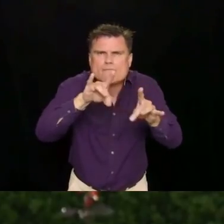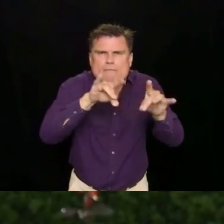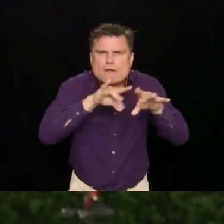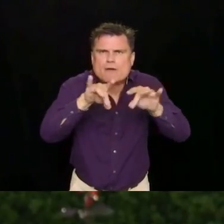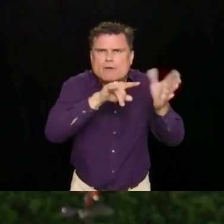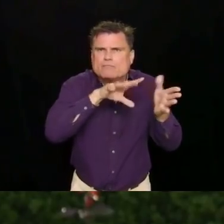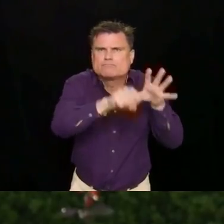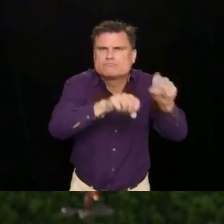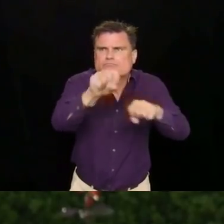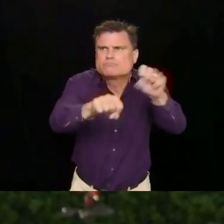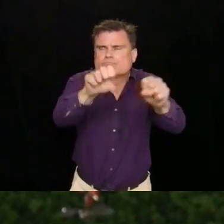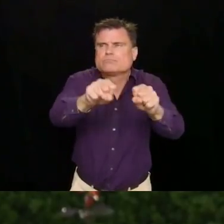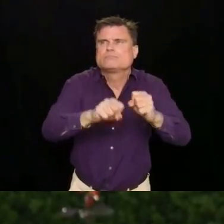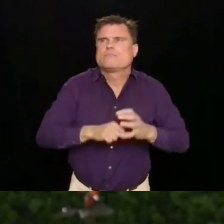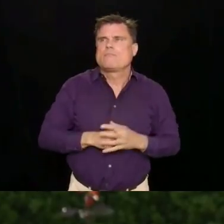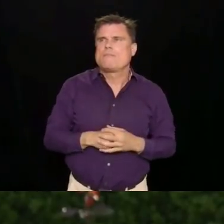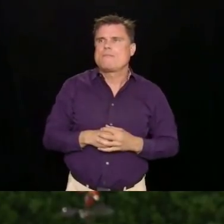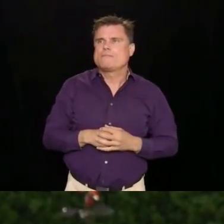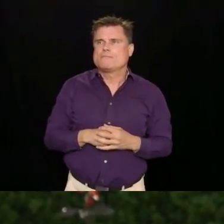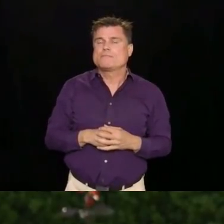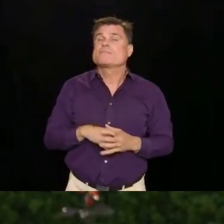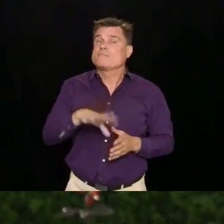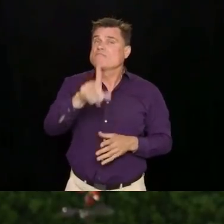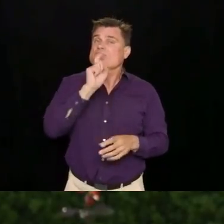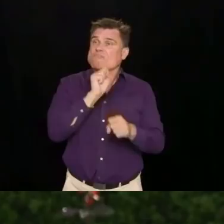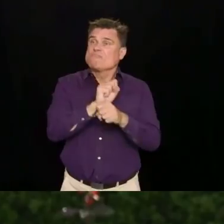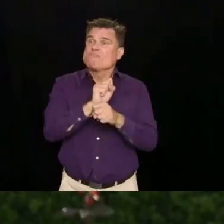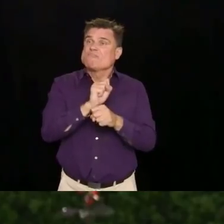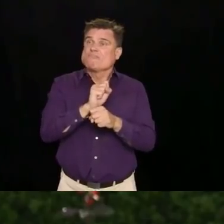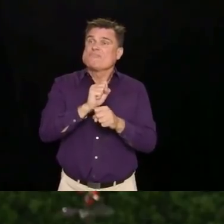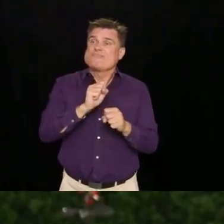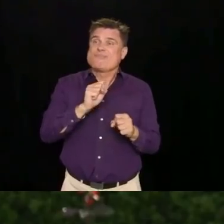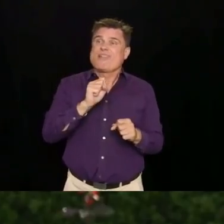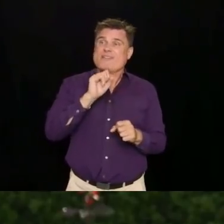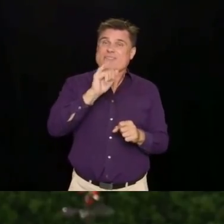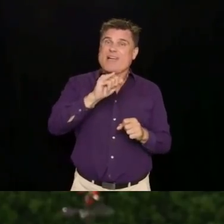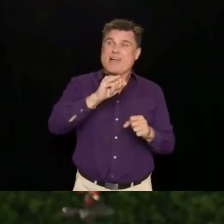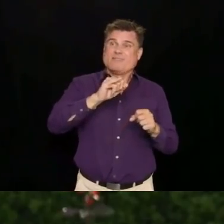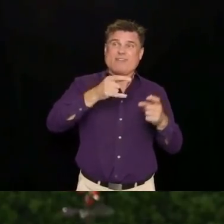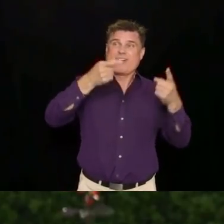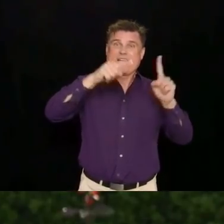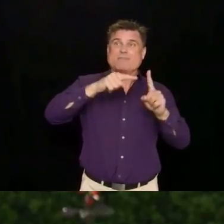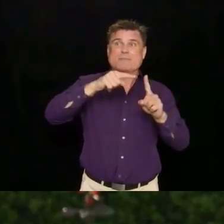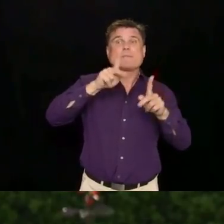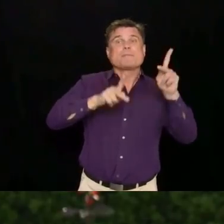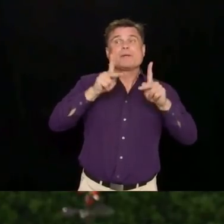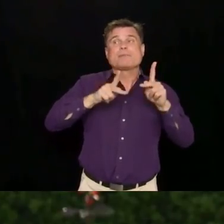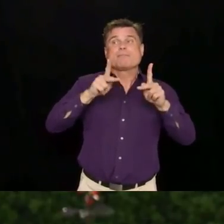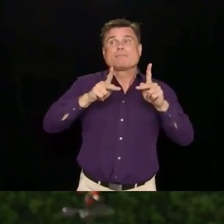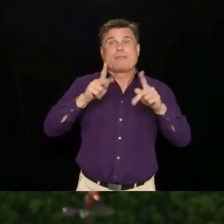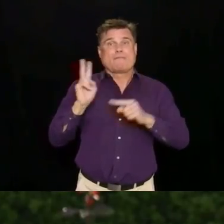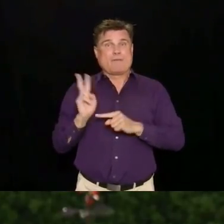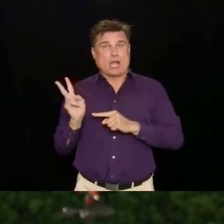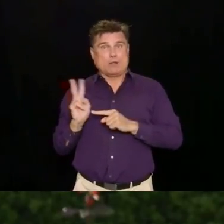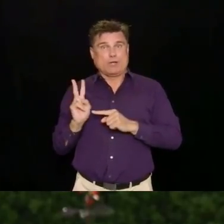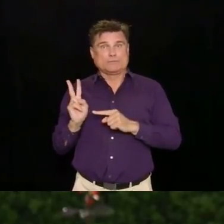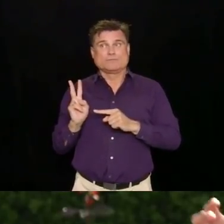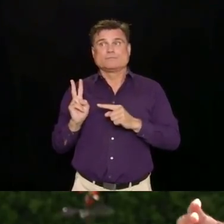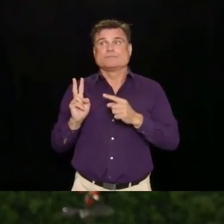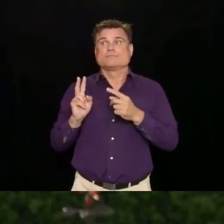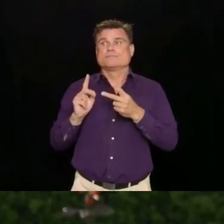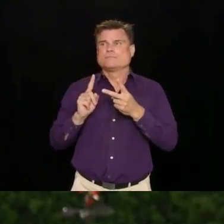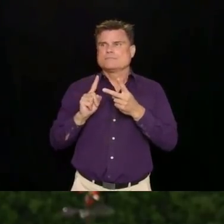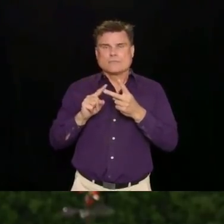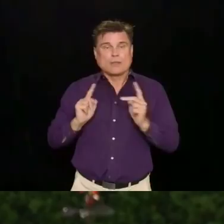So, indeed, the cases involve people in Vancouver Coastal Health and Fraser Health through the contact tracing